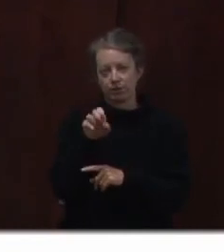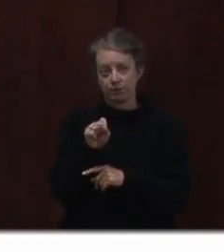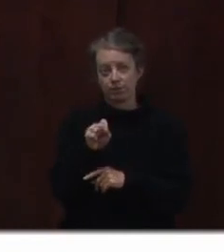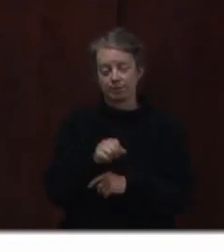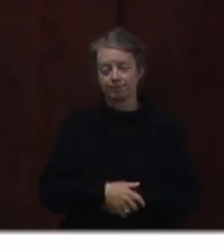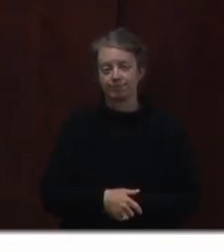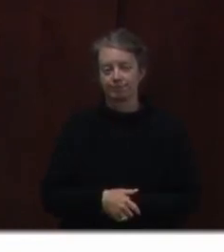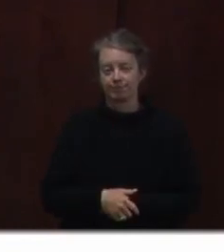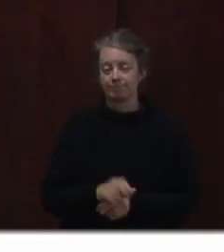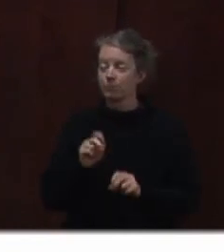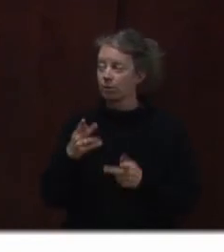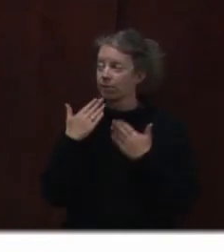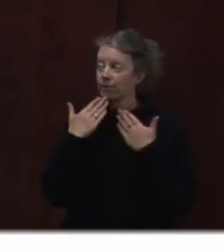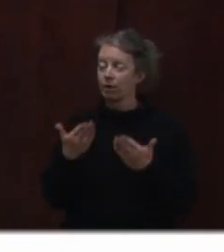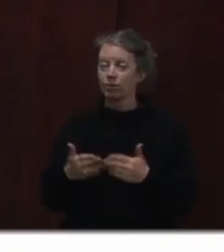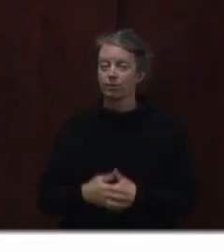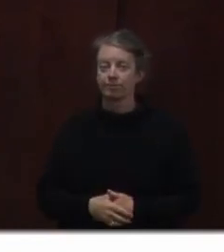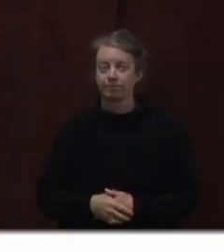All right, thank you, Fletcher. Is